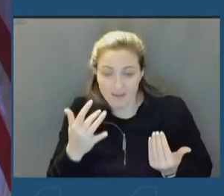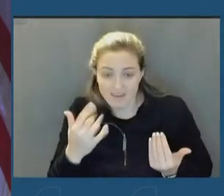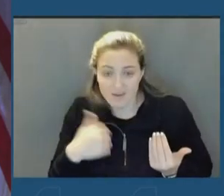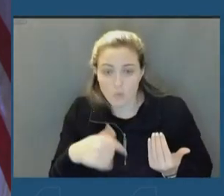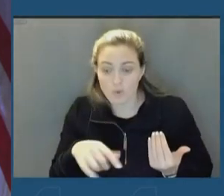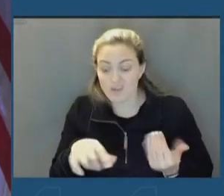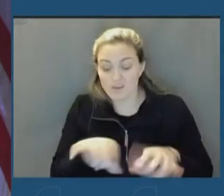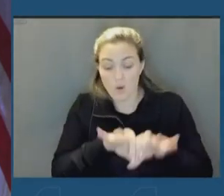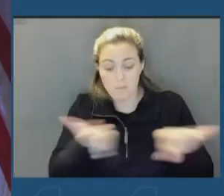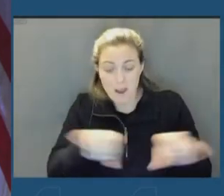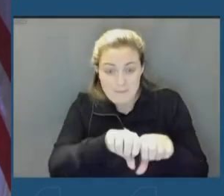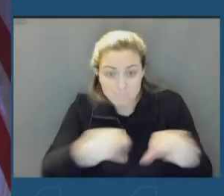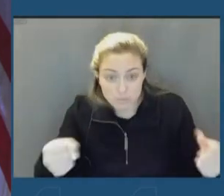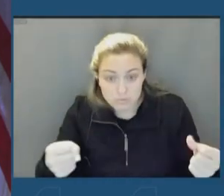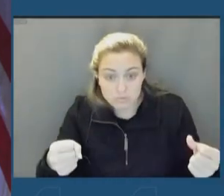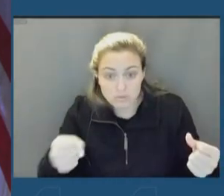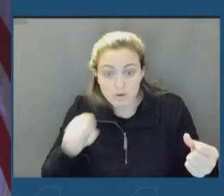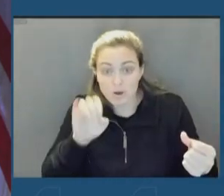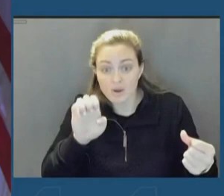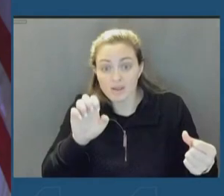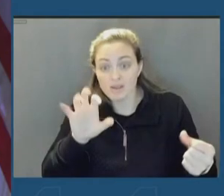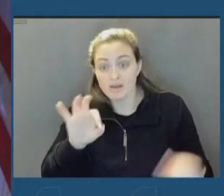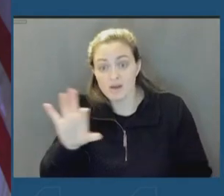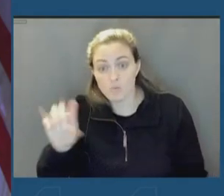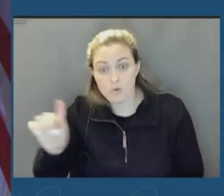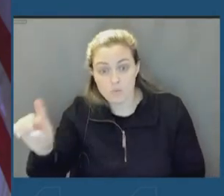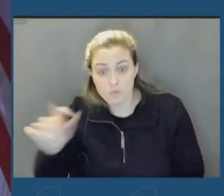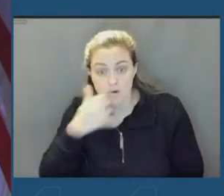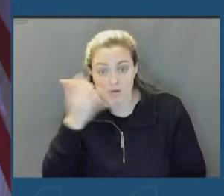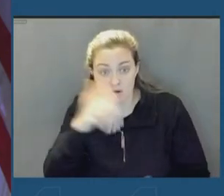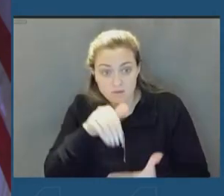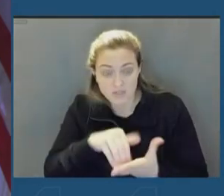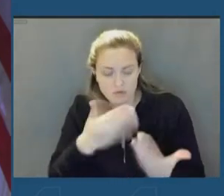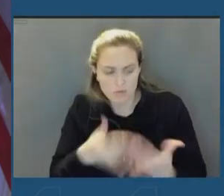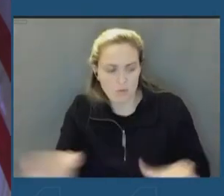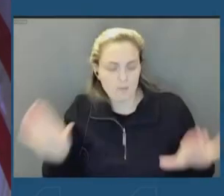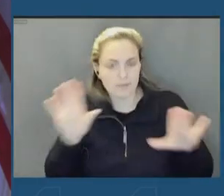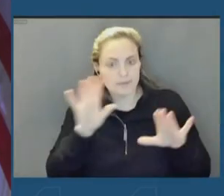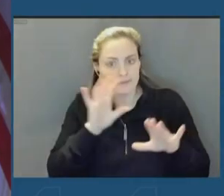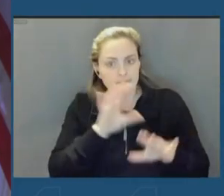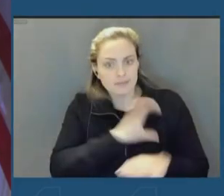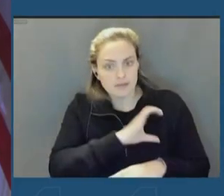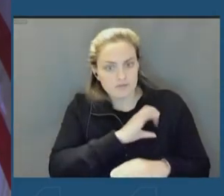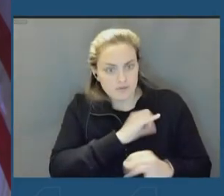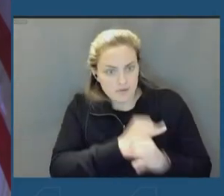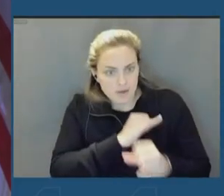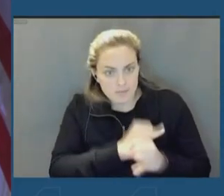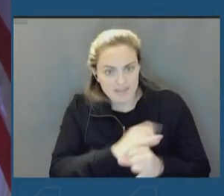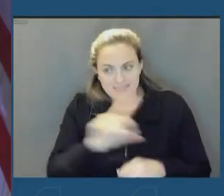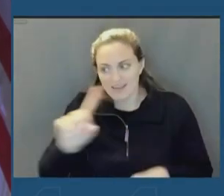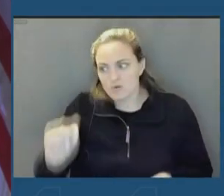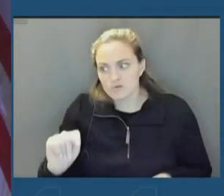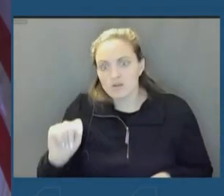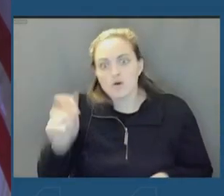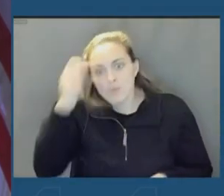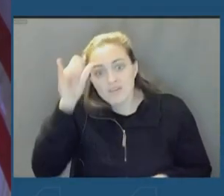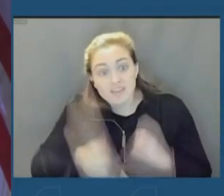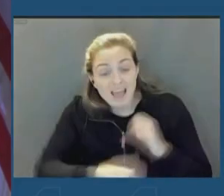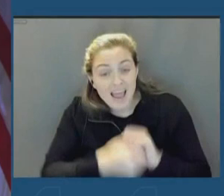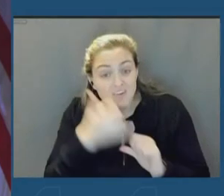burst at our E911 call center at the public safety campus in downtown Buffalo. Every